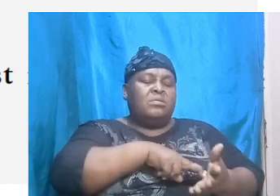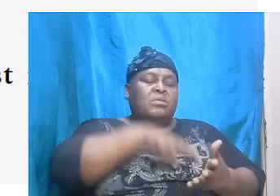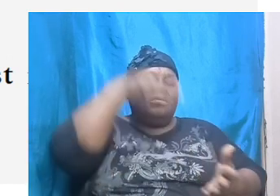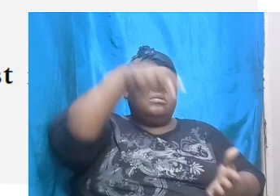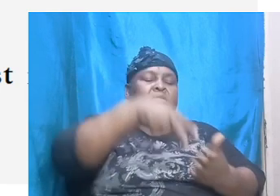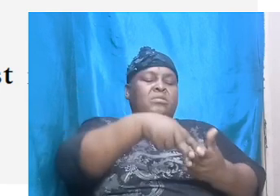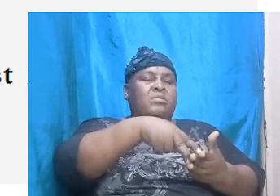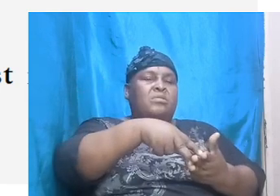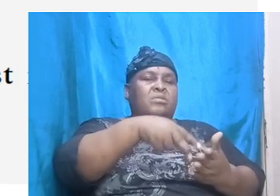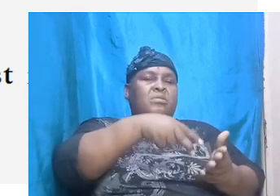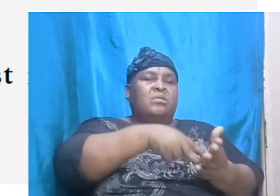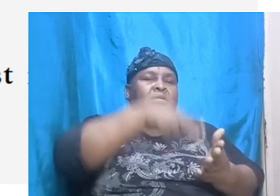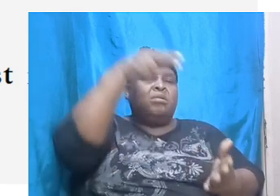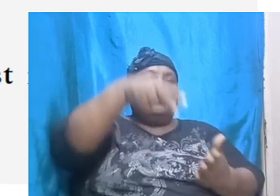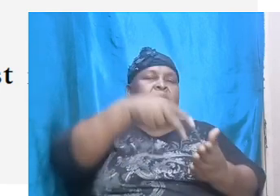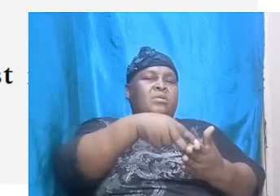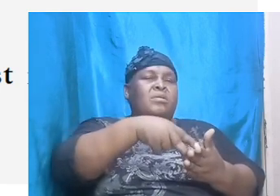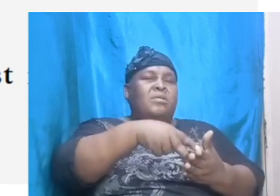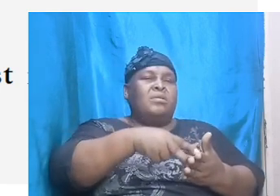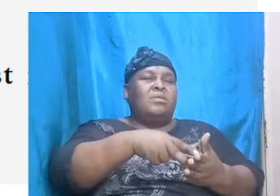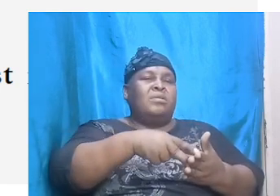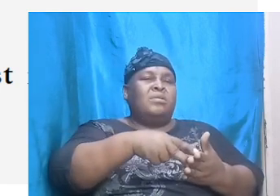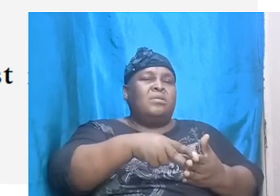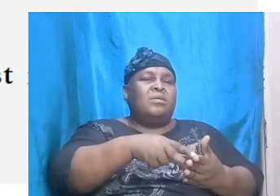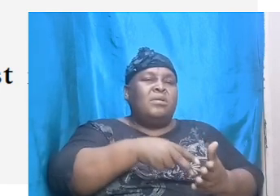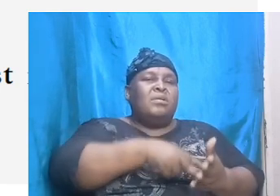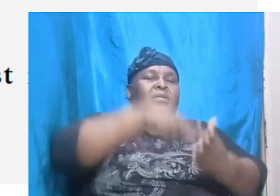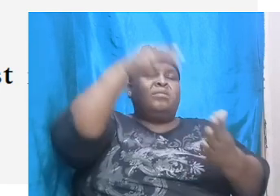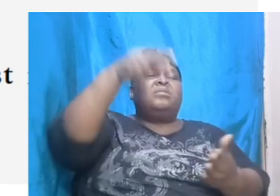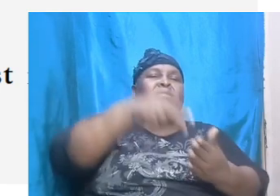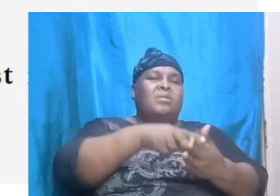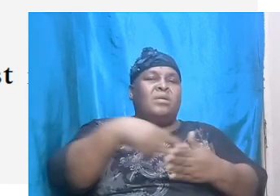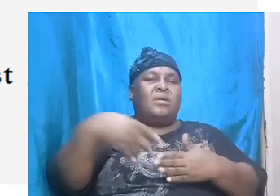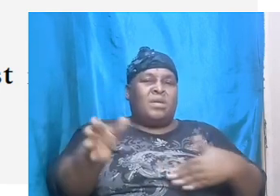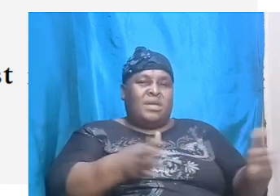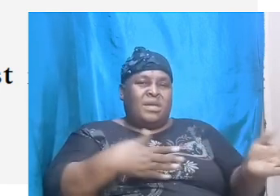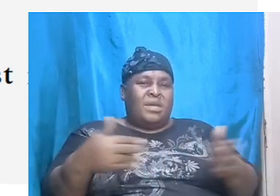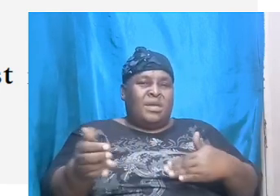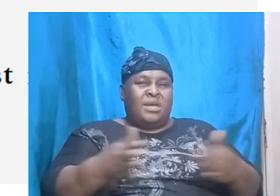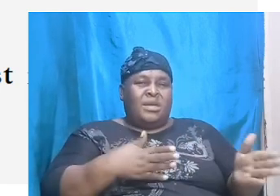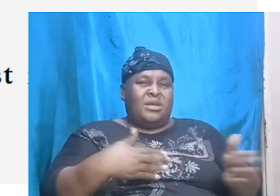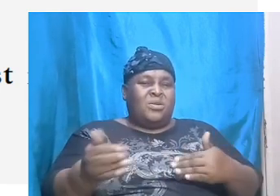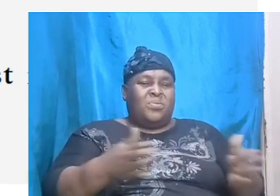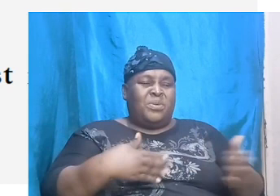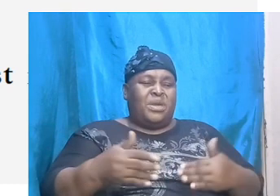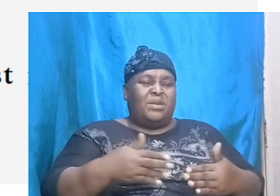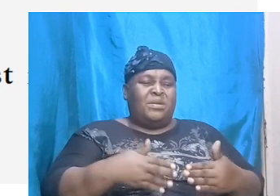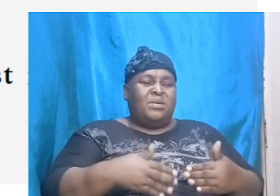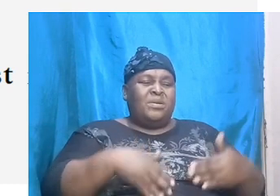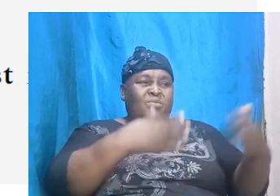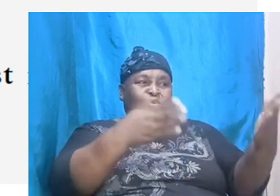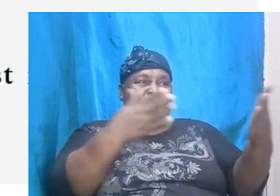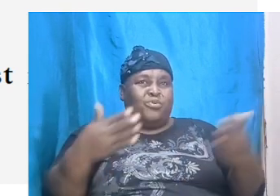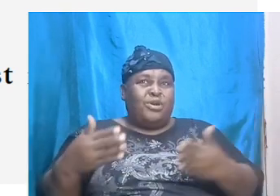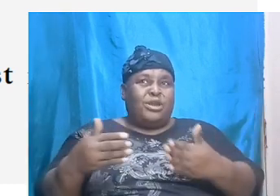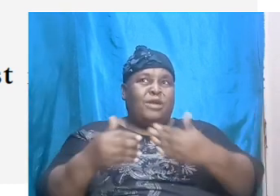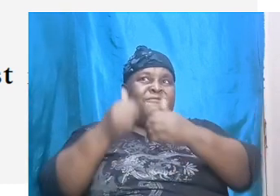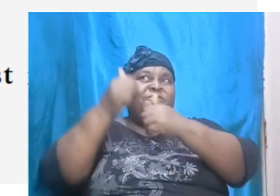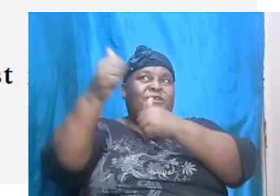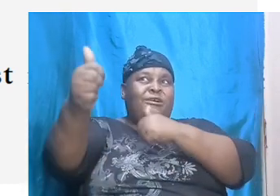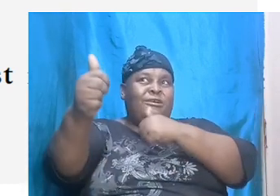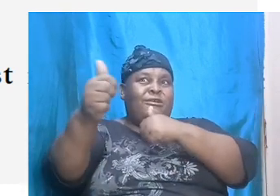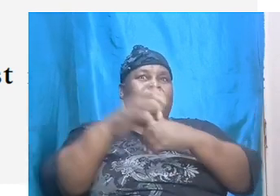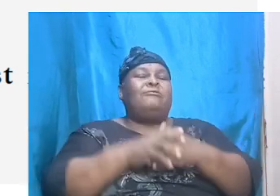they are flying, they have the wing, but what they do, they elevate themselves and the wind would have brought them, so they can jump about 4 feet,